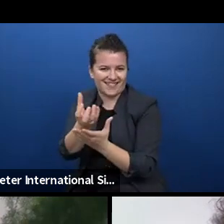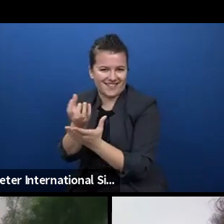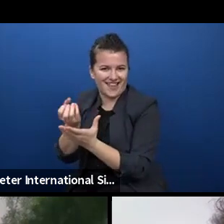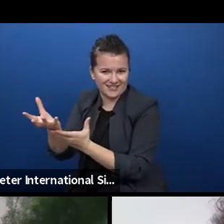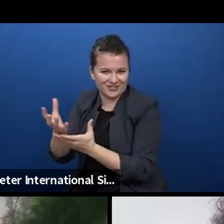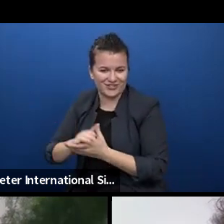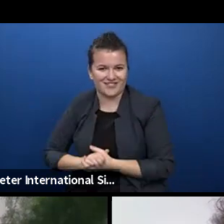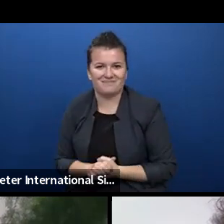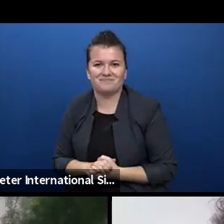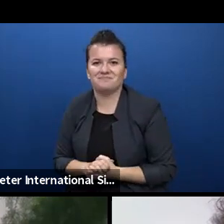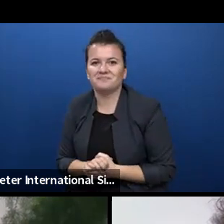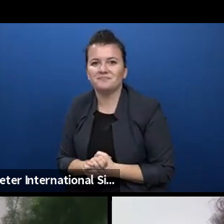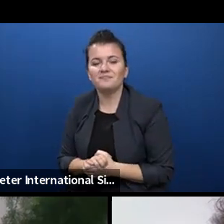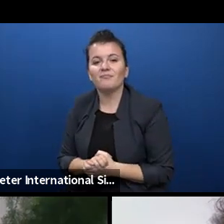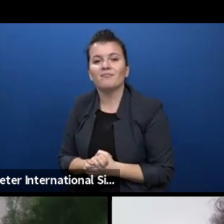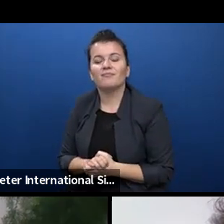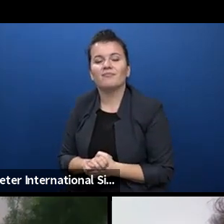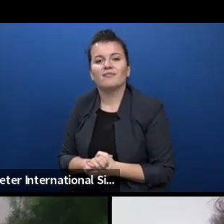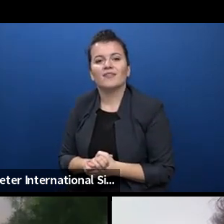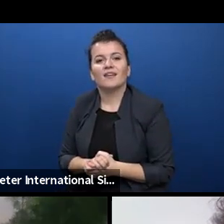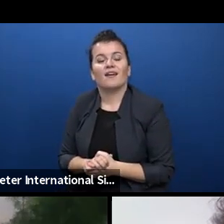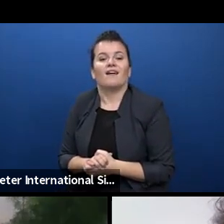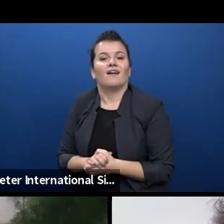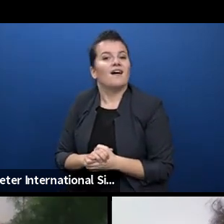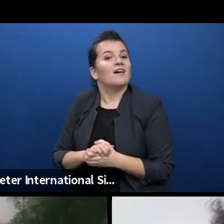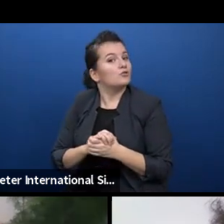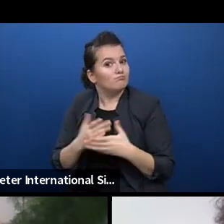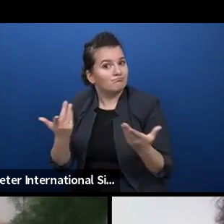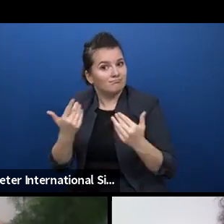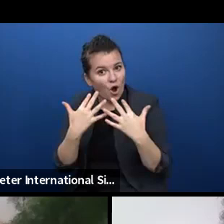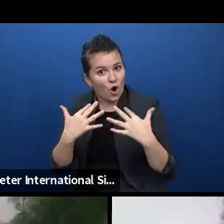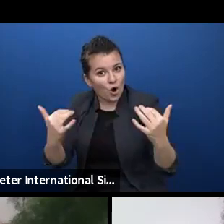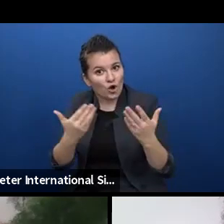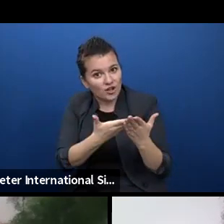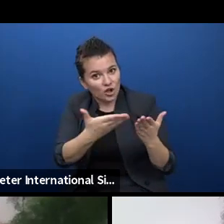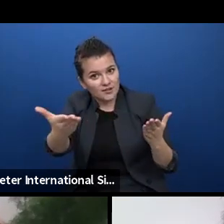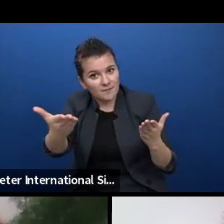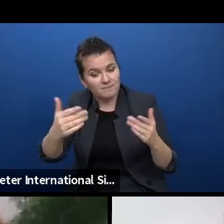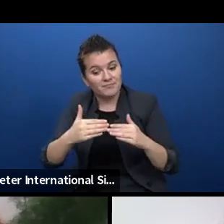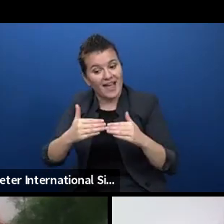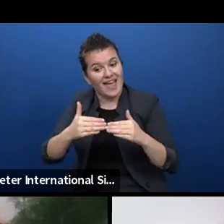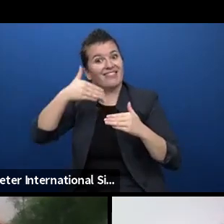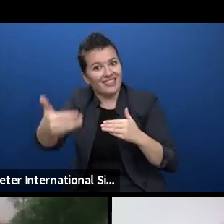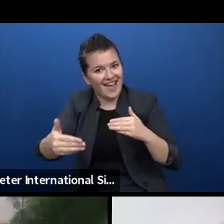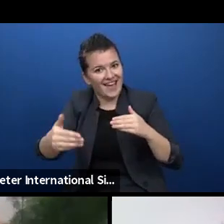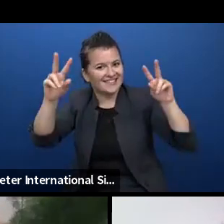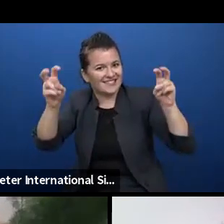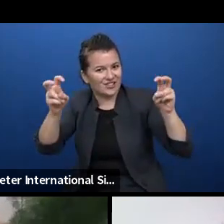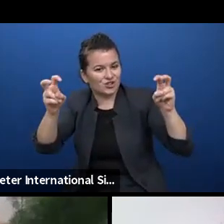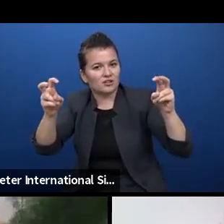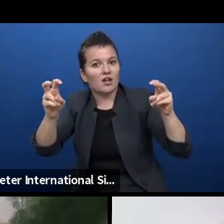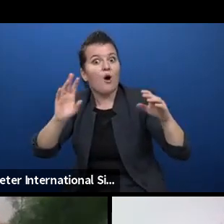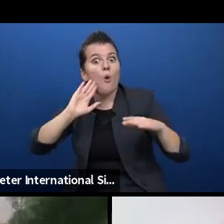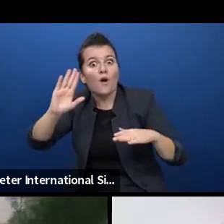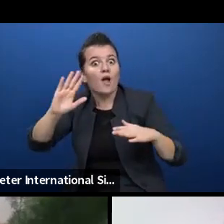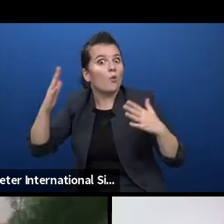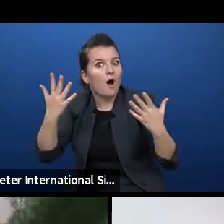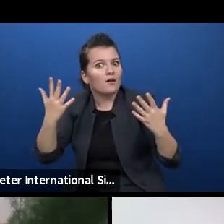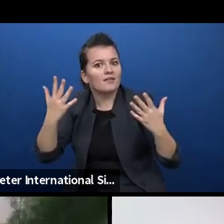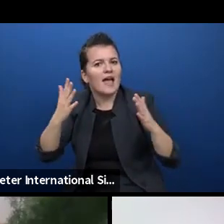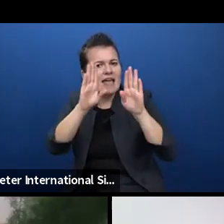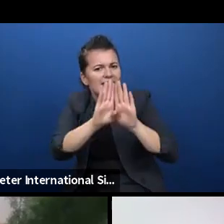can say to the audience that in the next session, we will go deeper into the